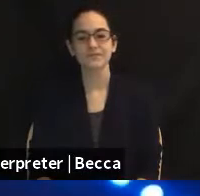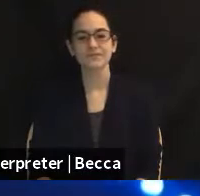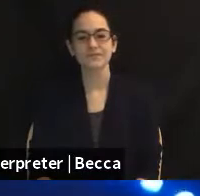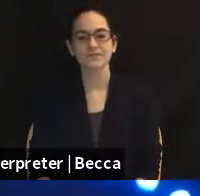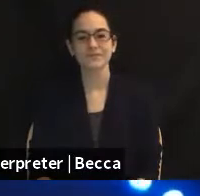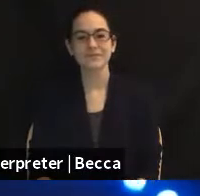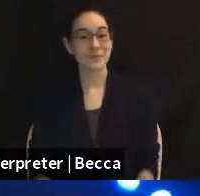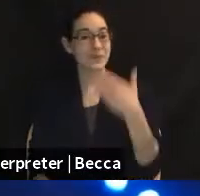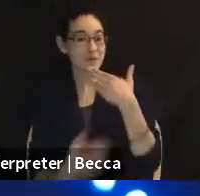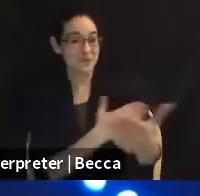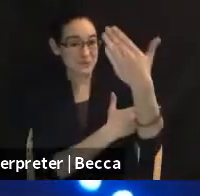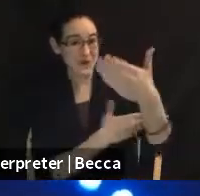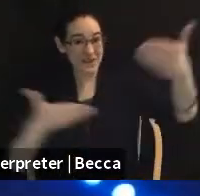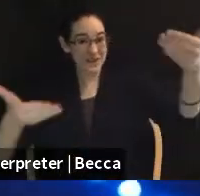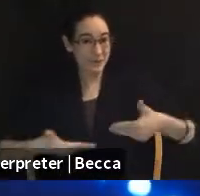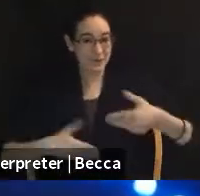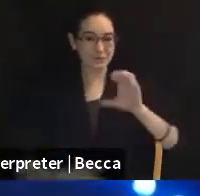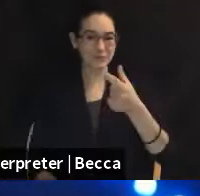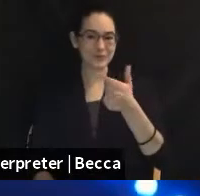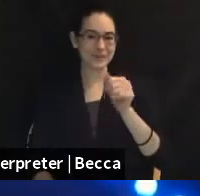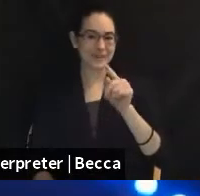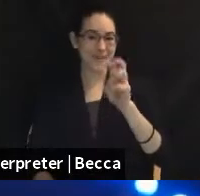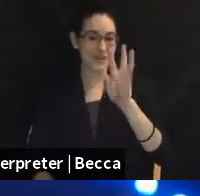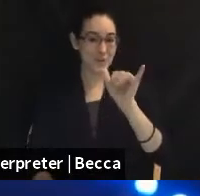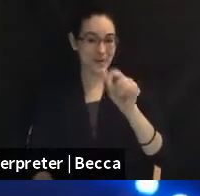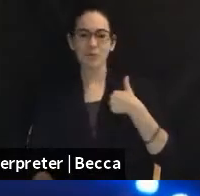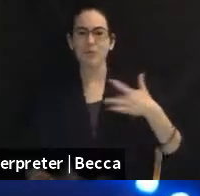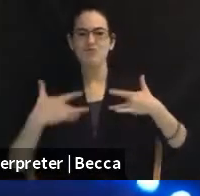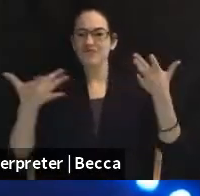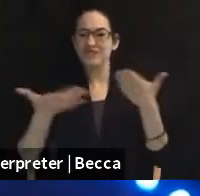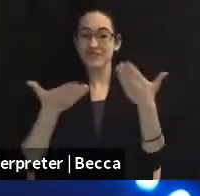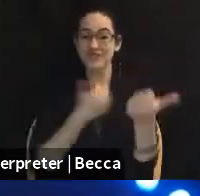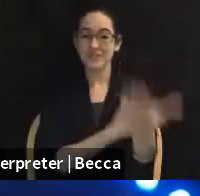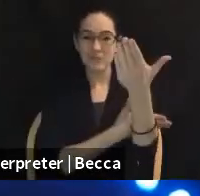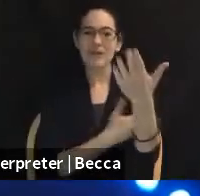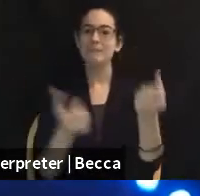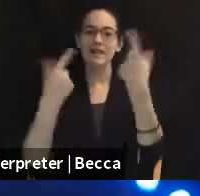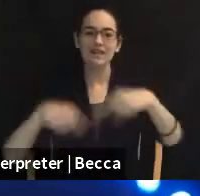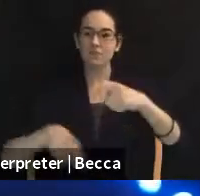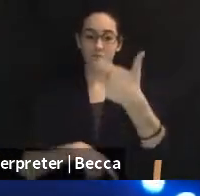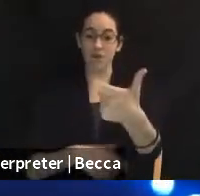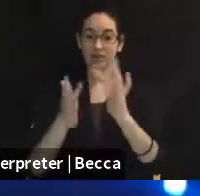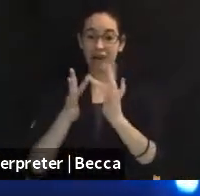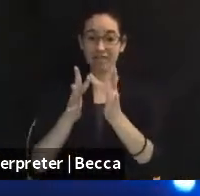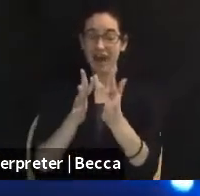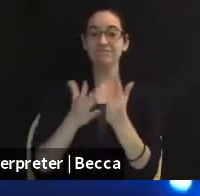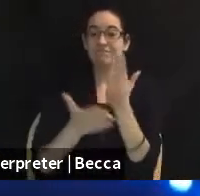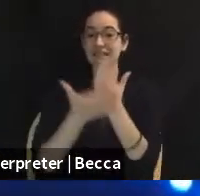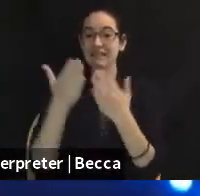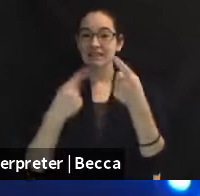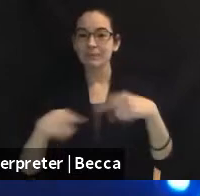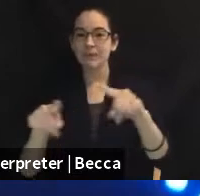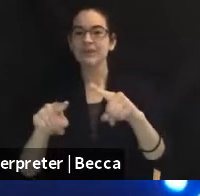Well, good morning. Welcome to Gateway. We're so glad that you are with us. A lot of you are watching online. Maybe some of you got out on that